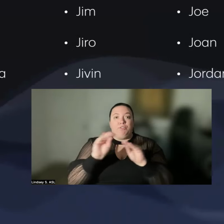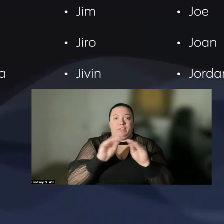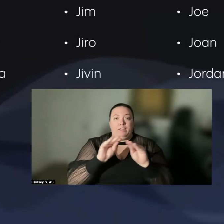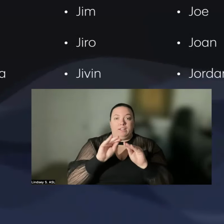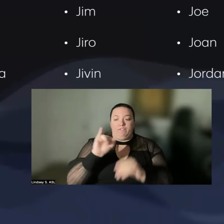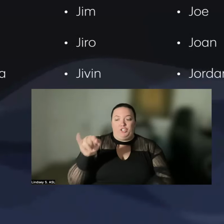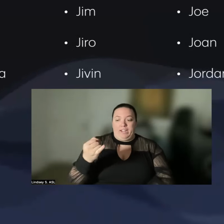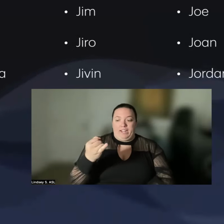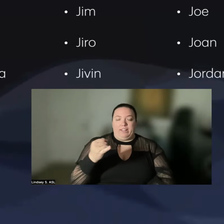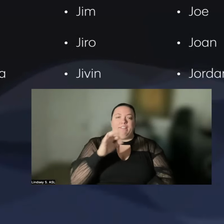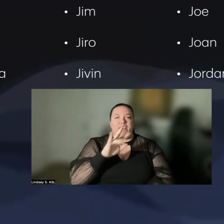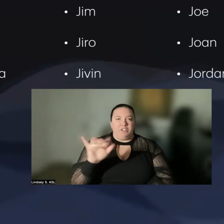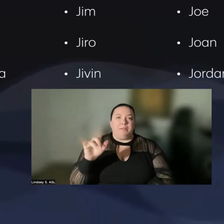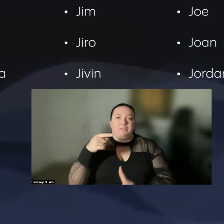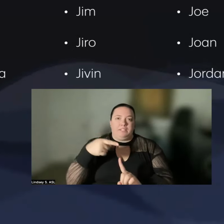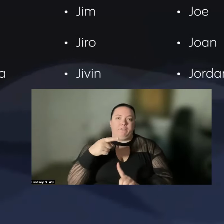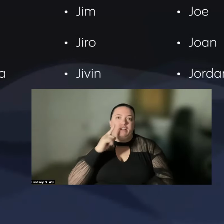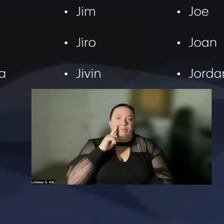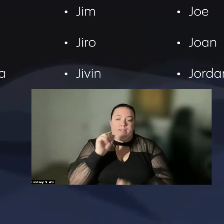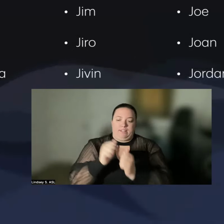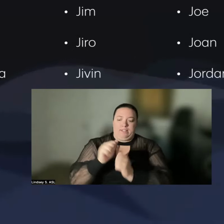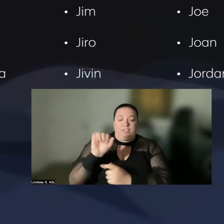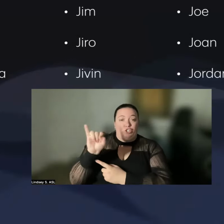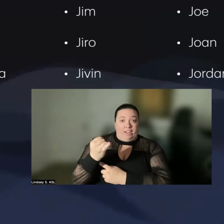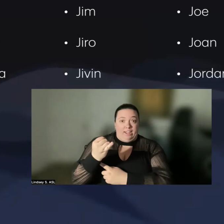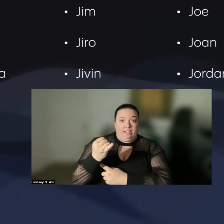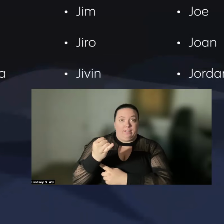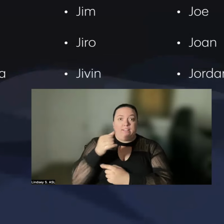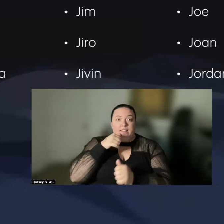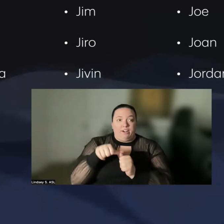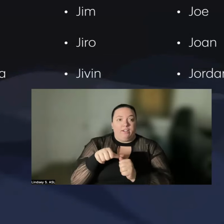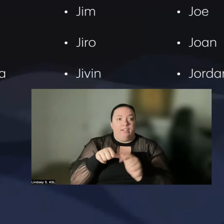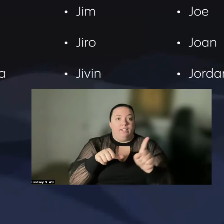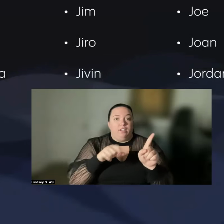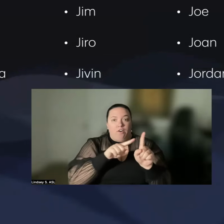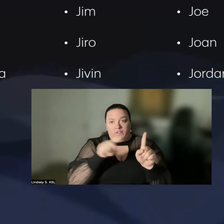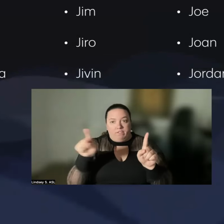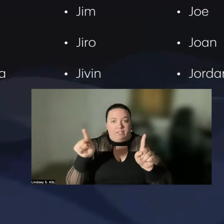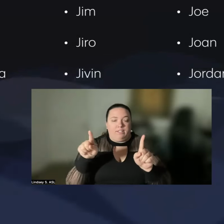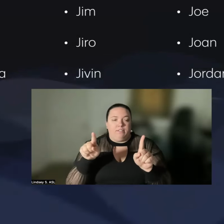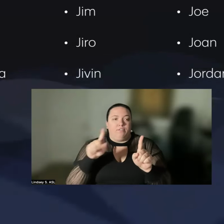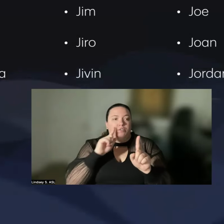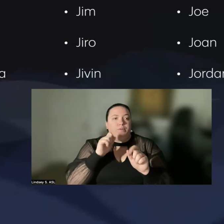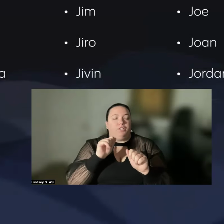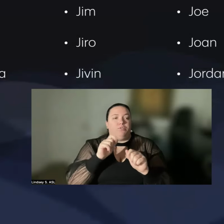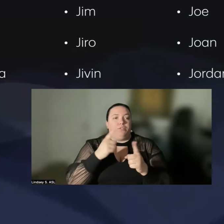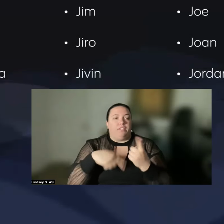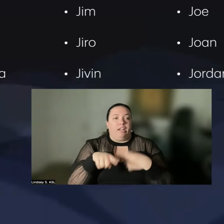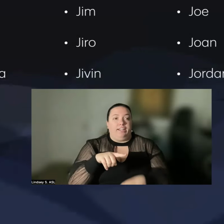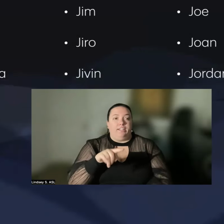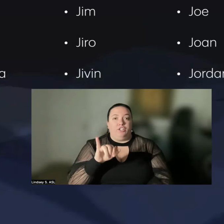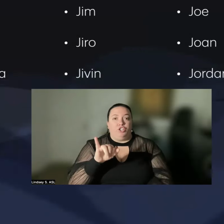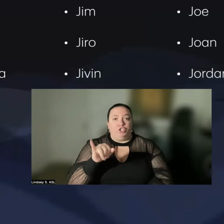Practicing the moving of J, like finger spelling specifically with the J letter, all of these. So when